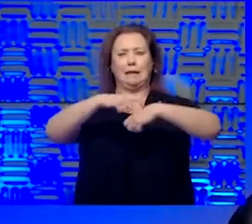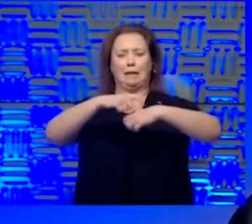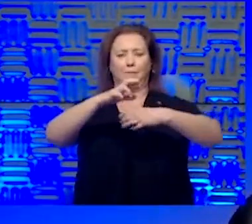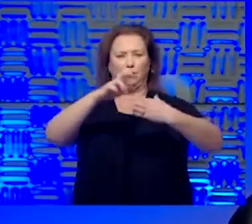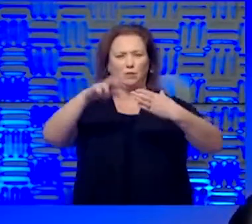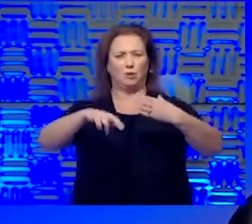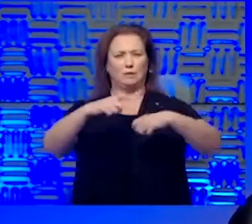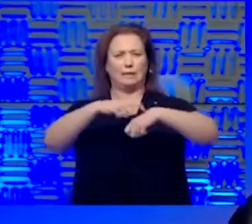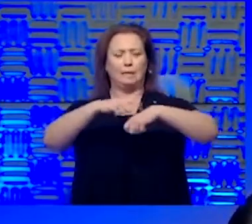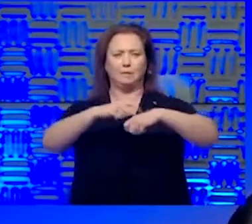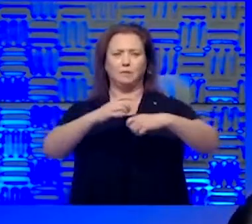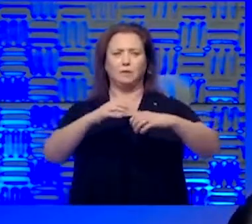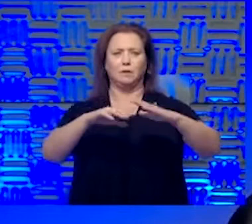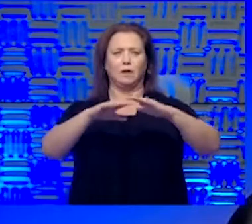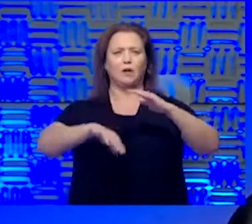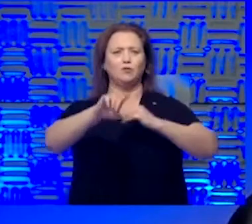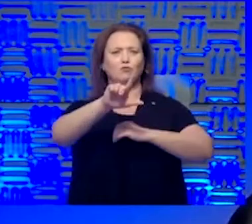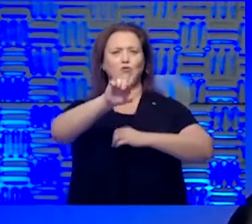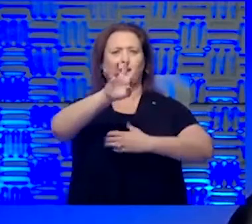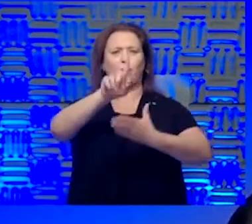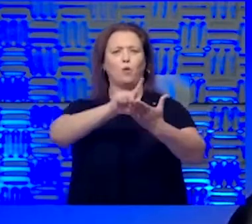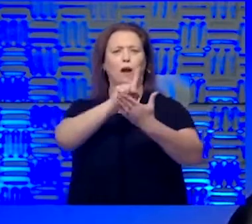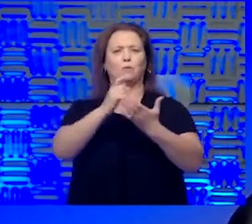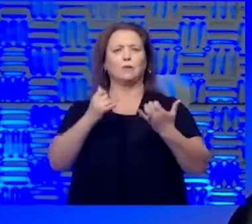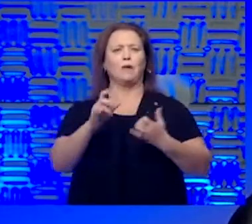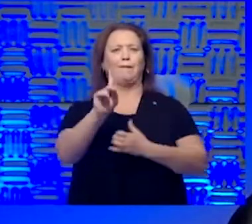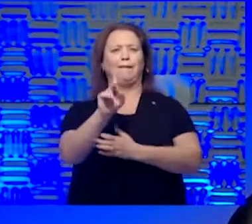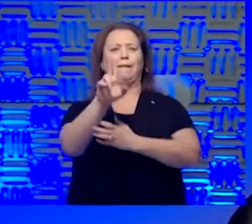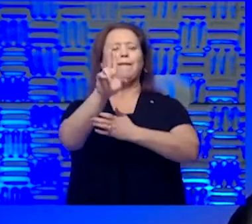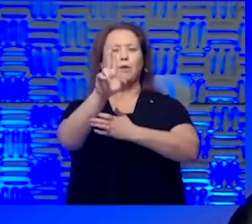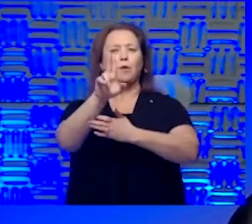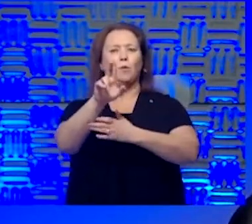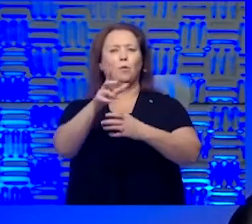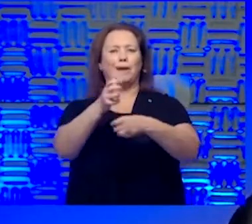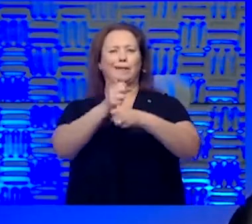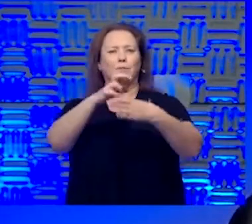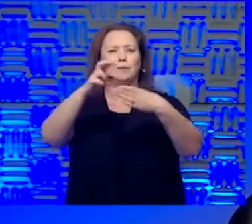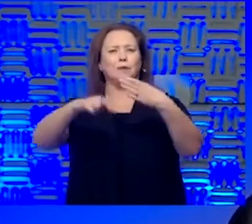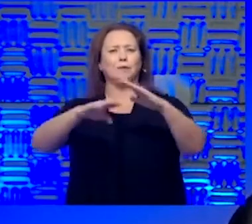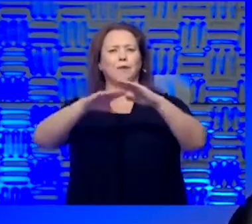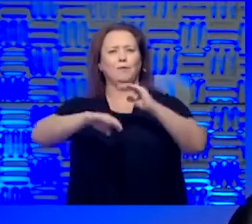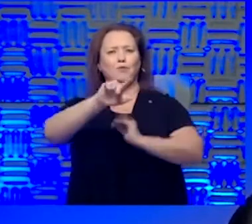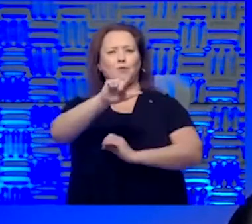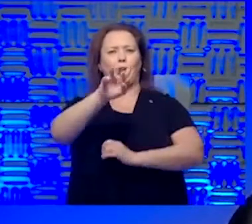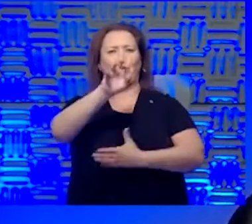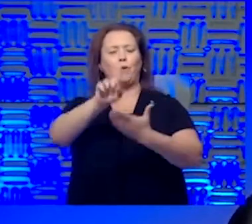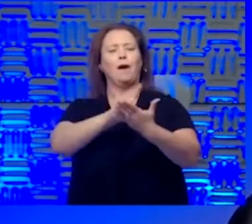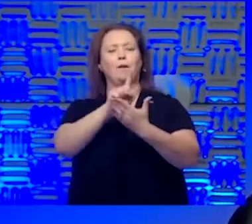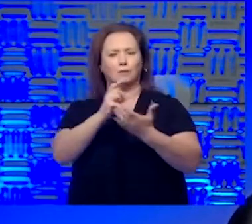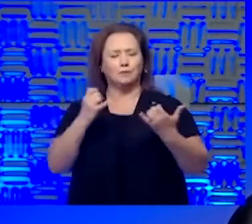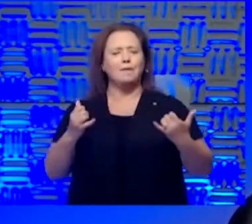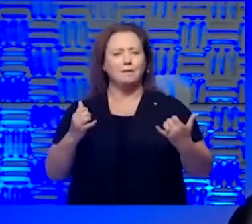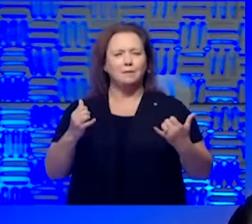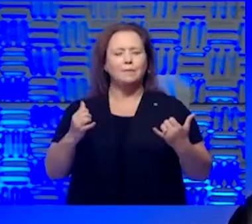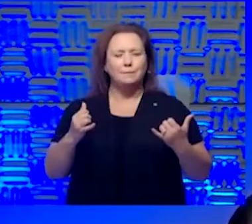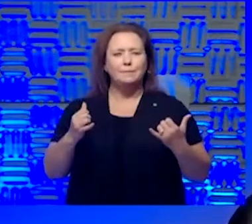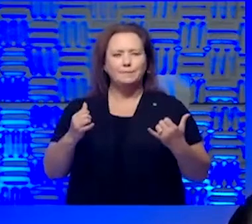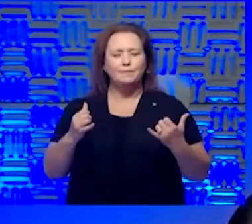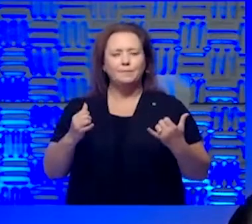good. Certainly it's under 24 hours here at the health system. We also do have